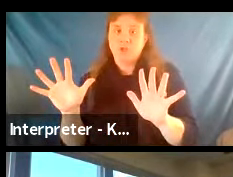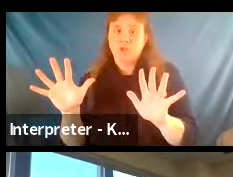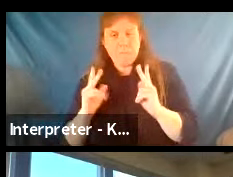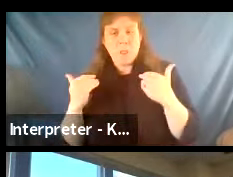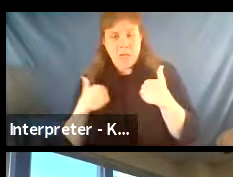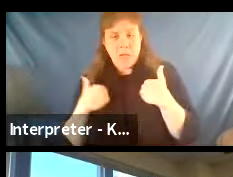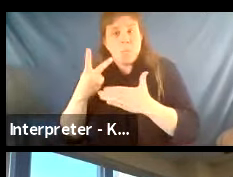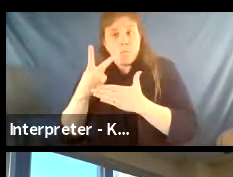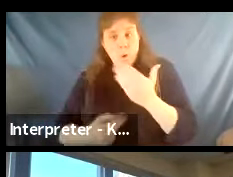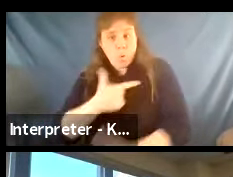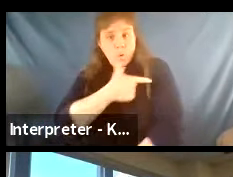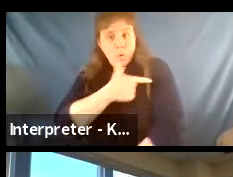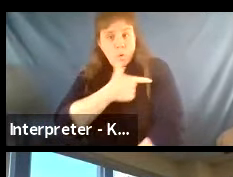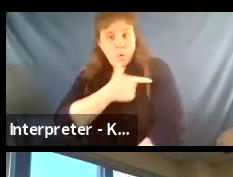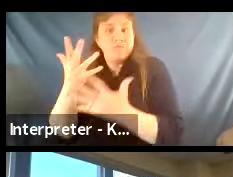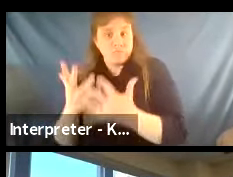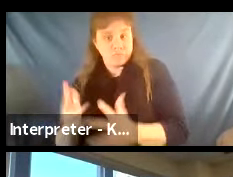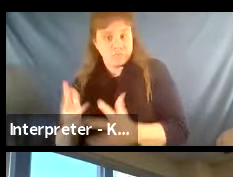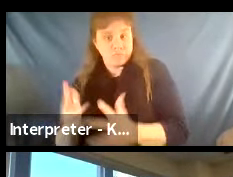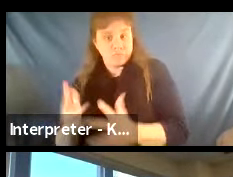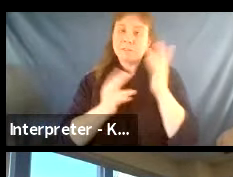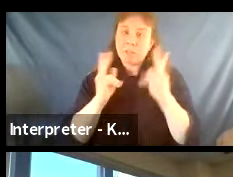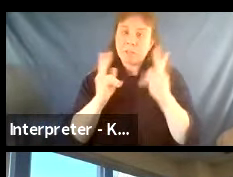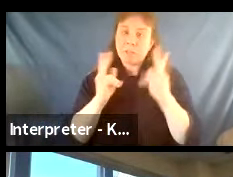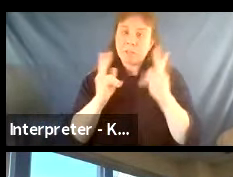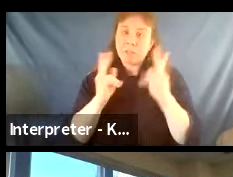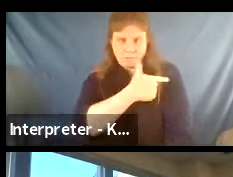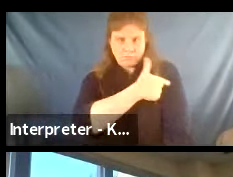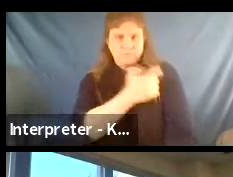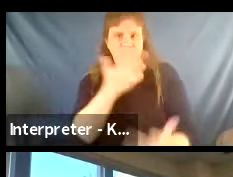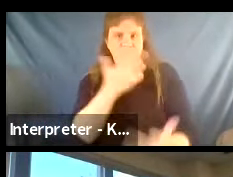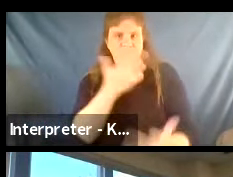But we do have,